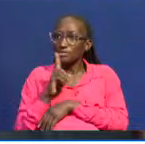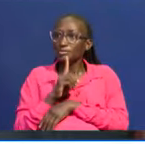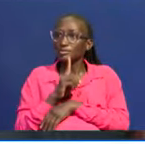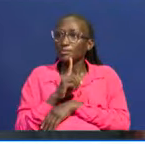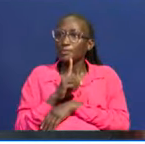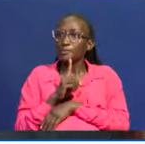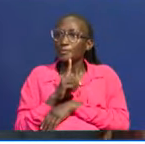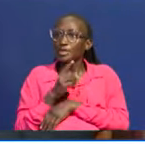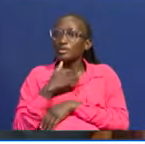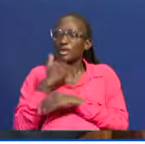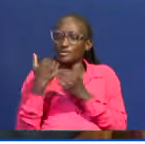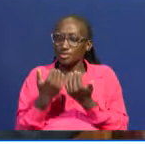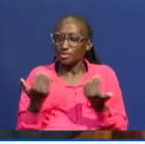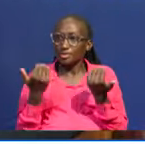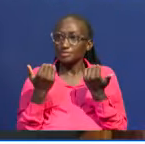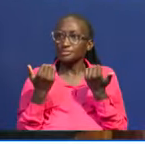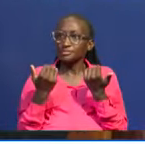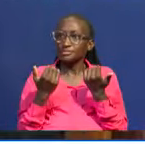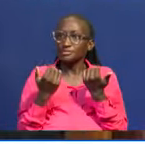here, you have children,